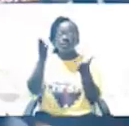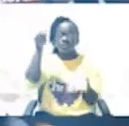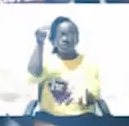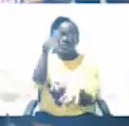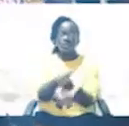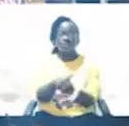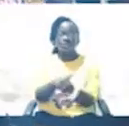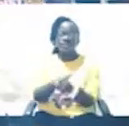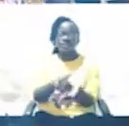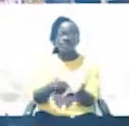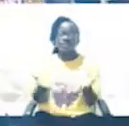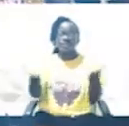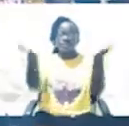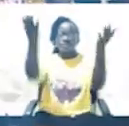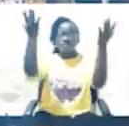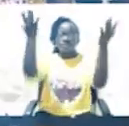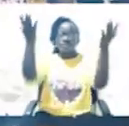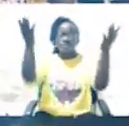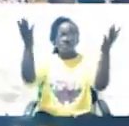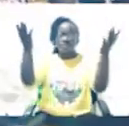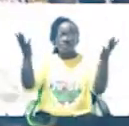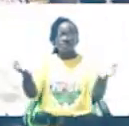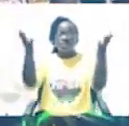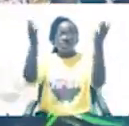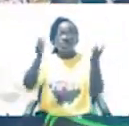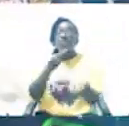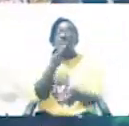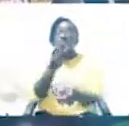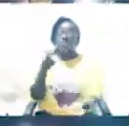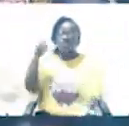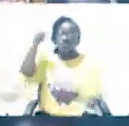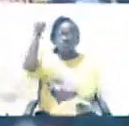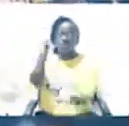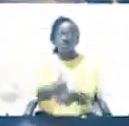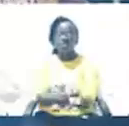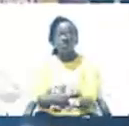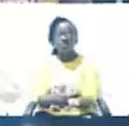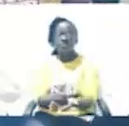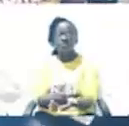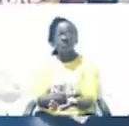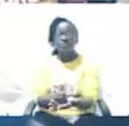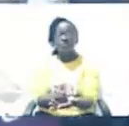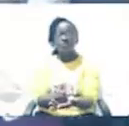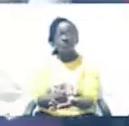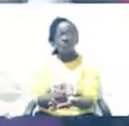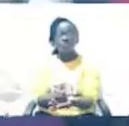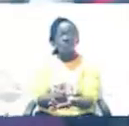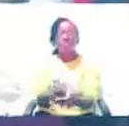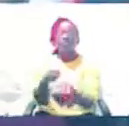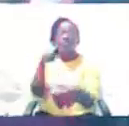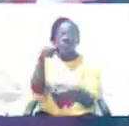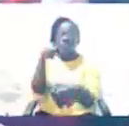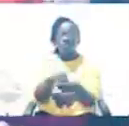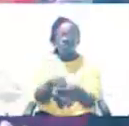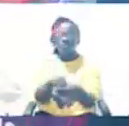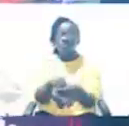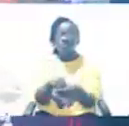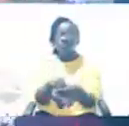And put your hand right down and shout and say, amen. Amen. In the middle of their desperation,